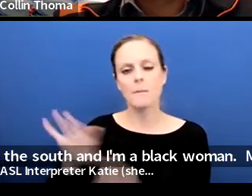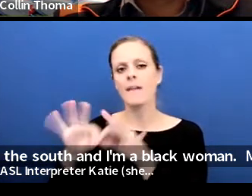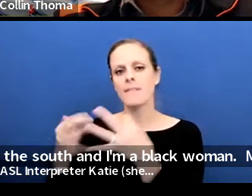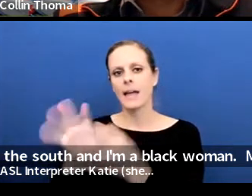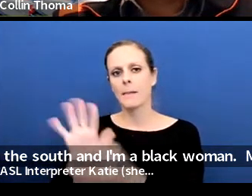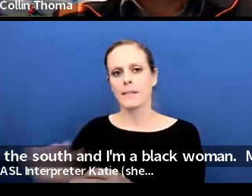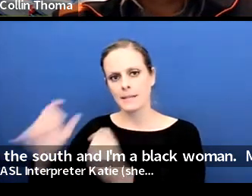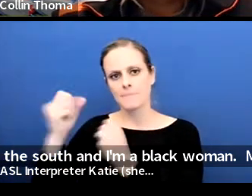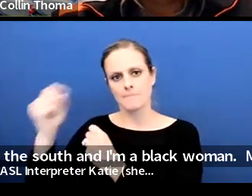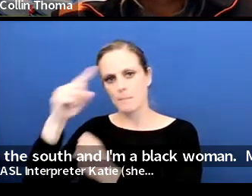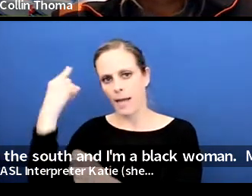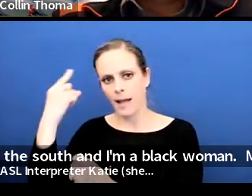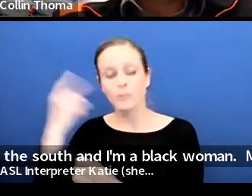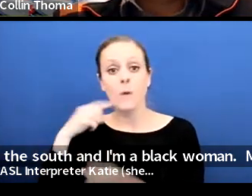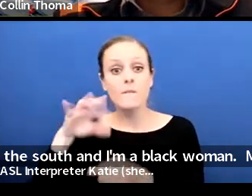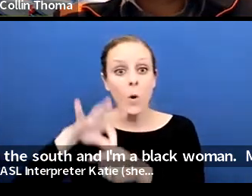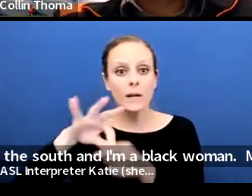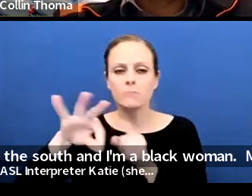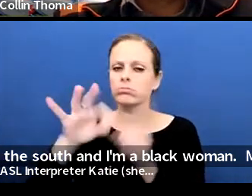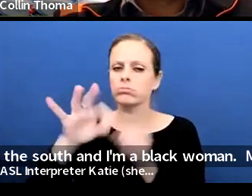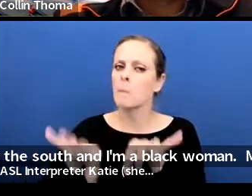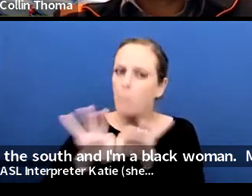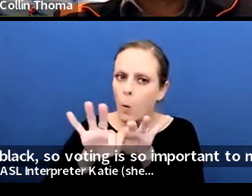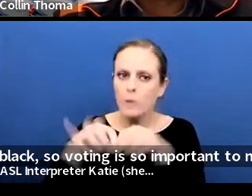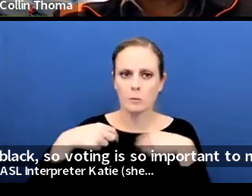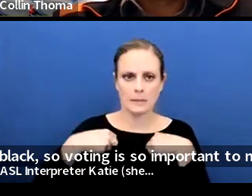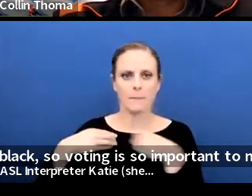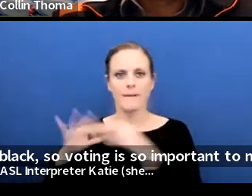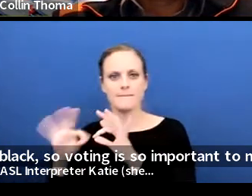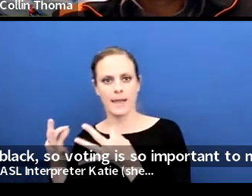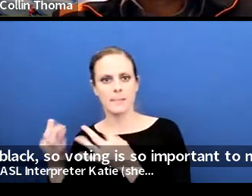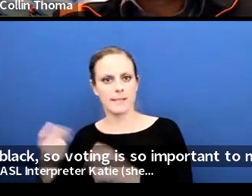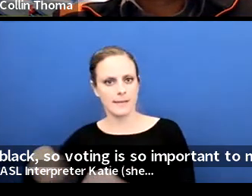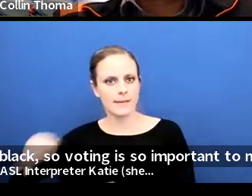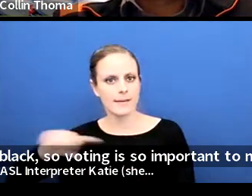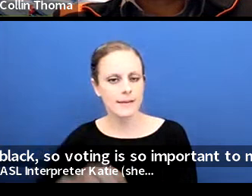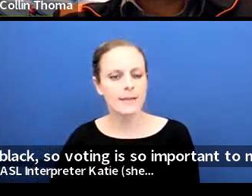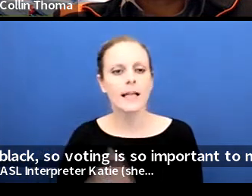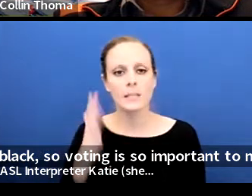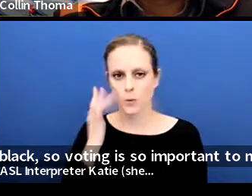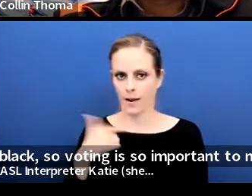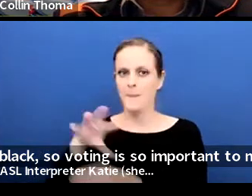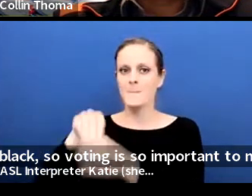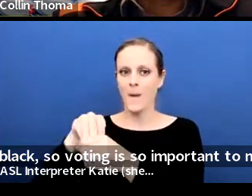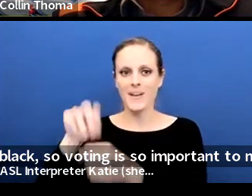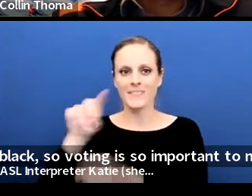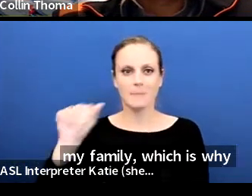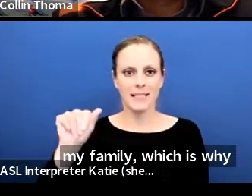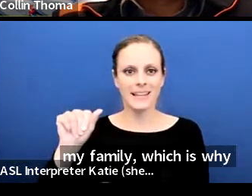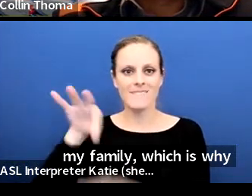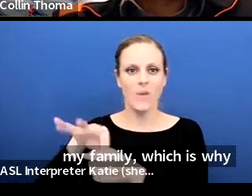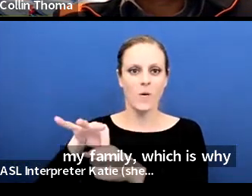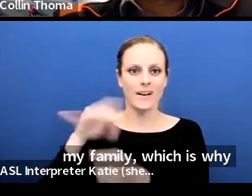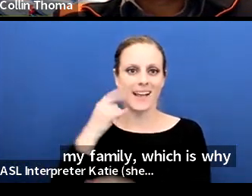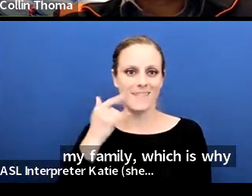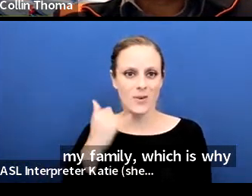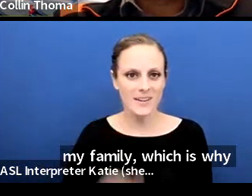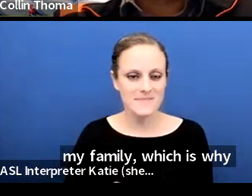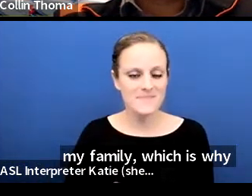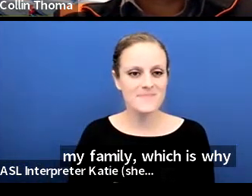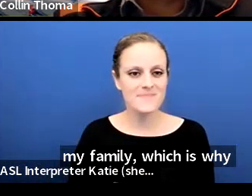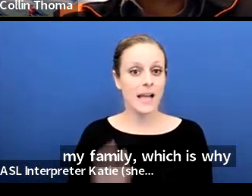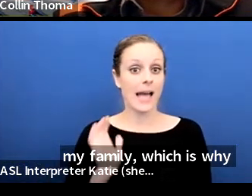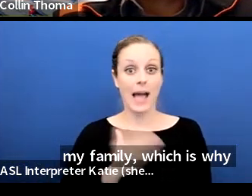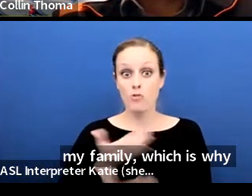is so important to me and my family, which is why I'm a part of Disability Vote California. I think that our right